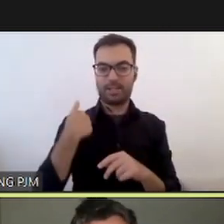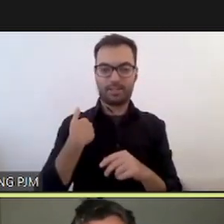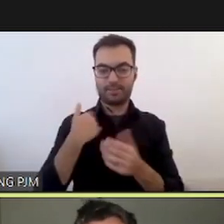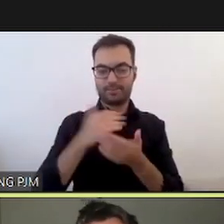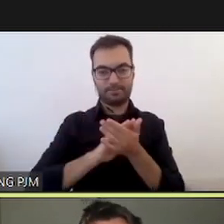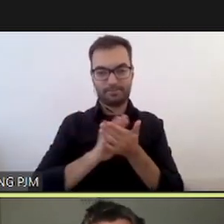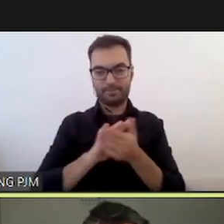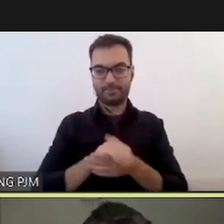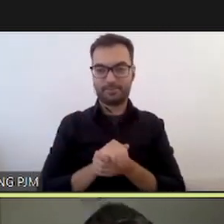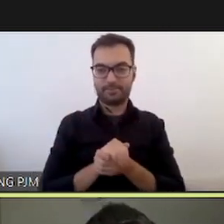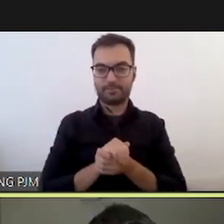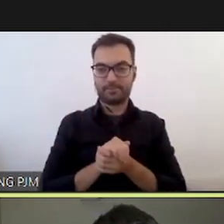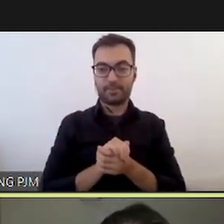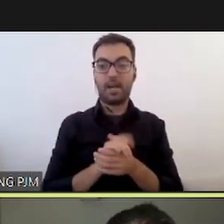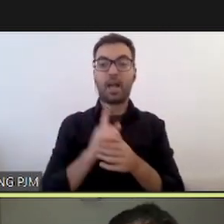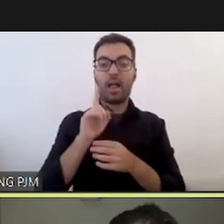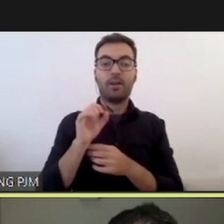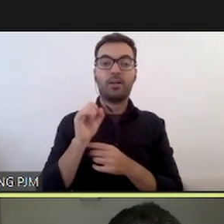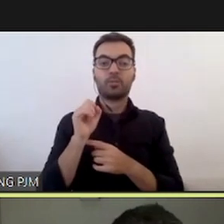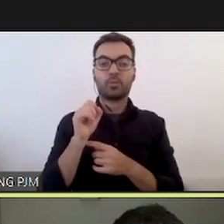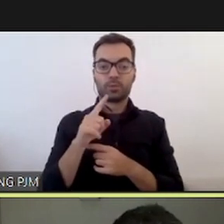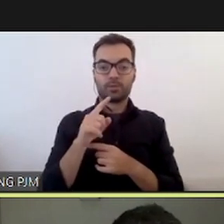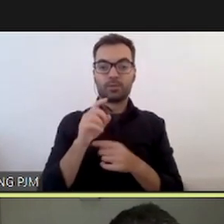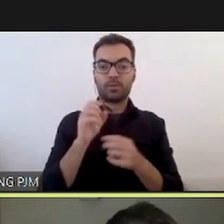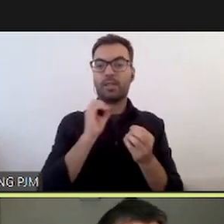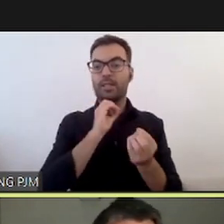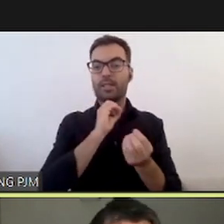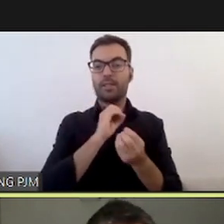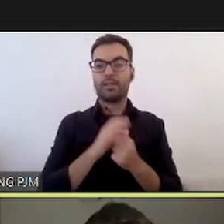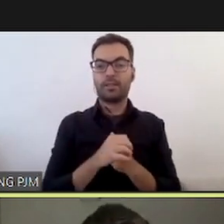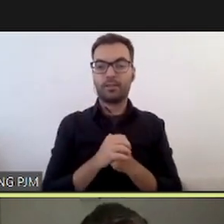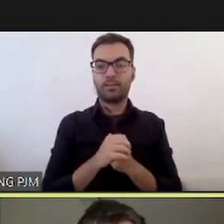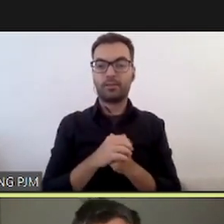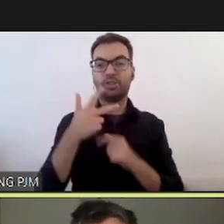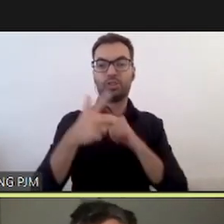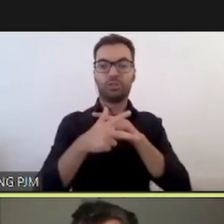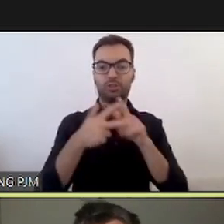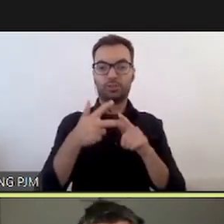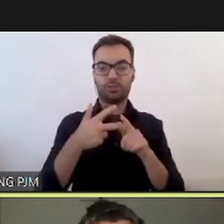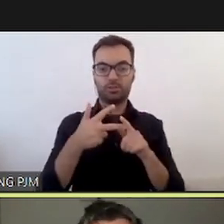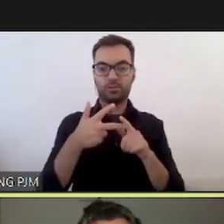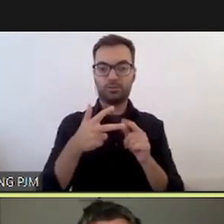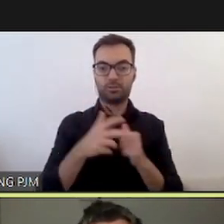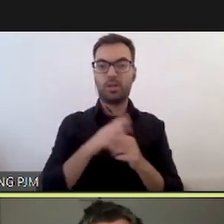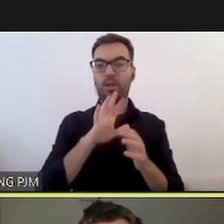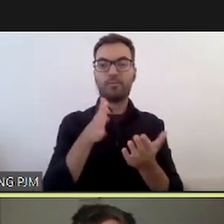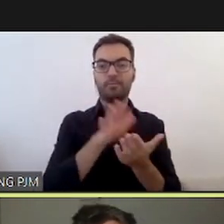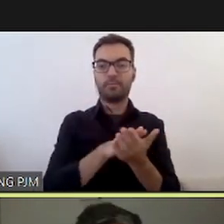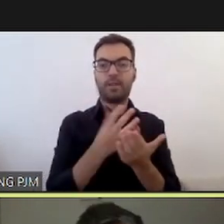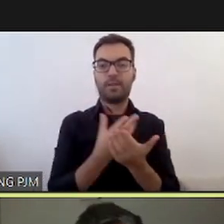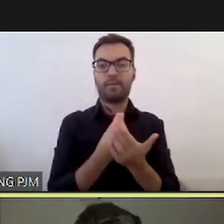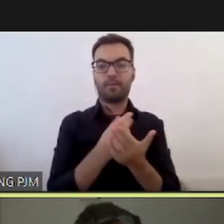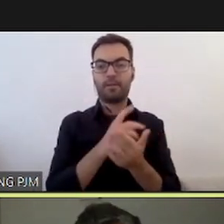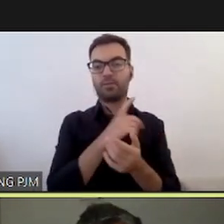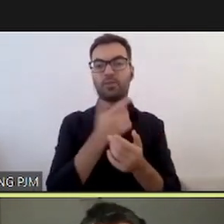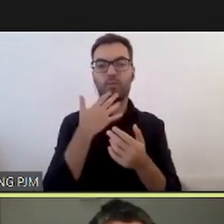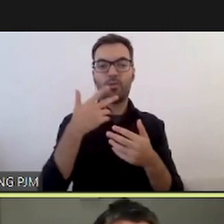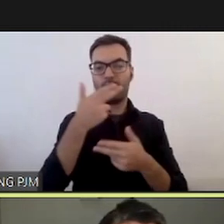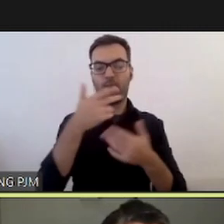Polish. But there is a free screen readers which announce everything what happened on our